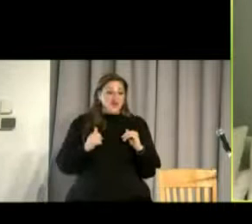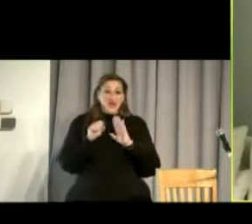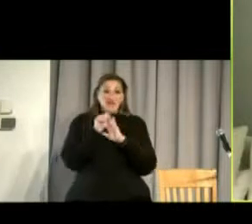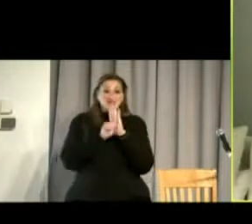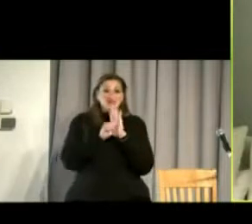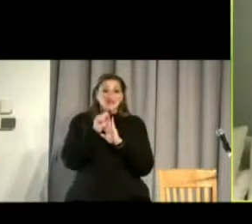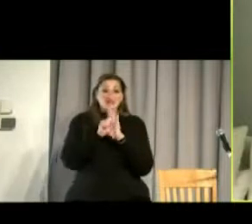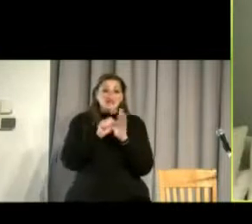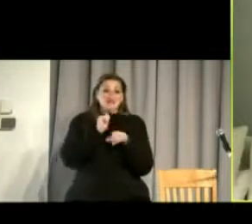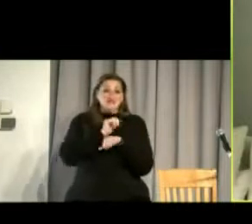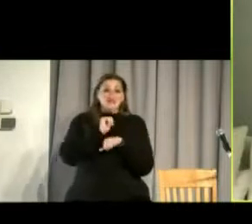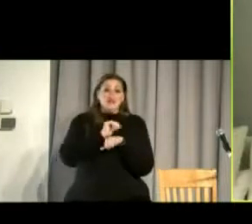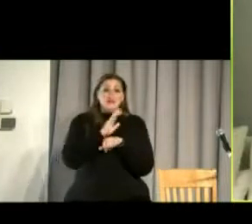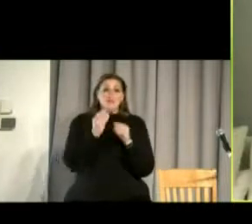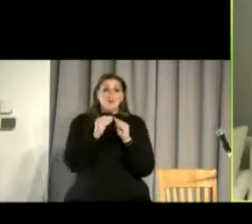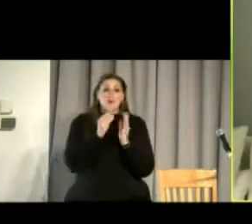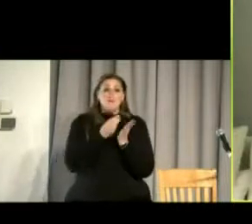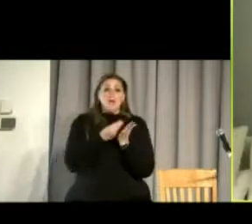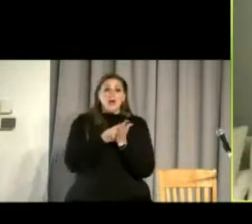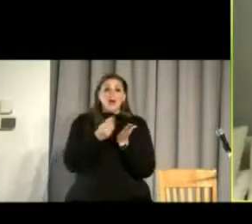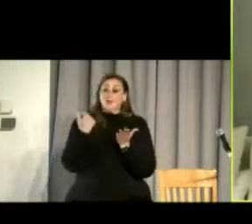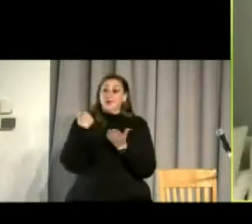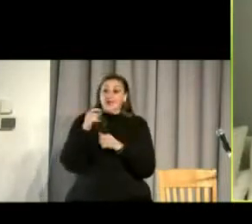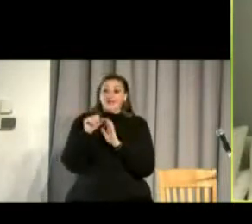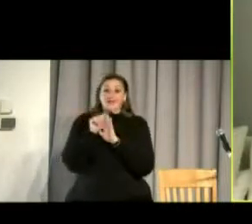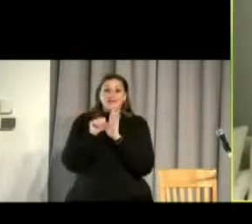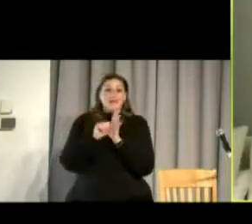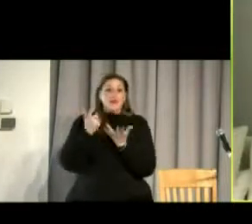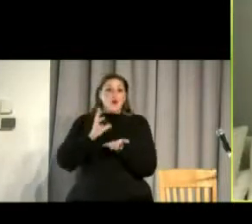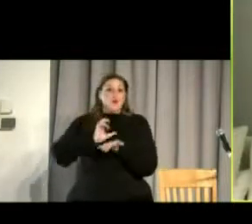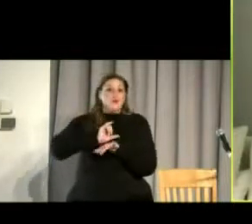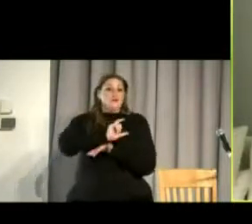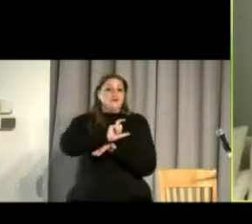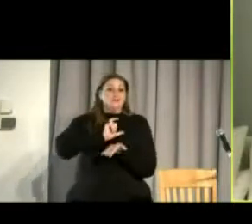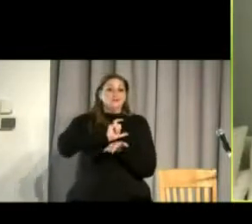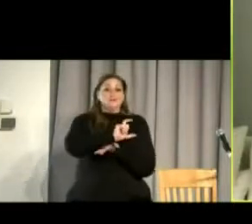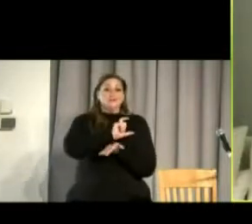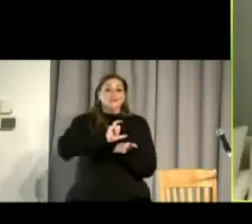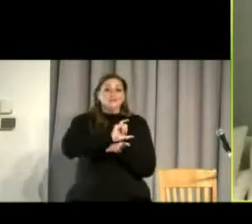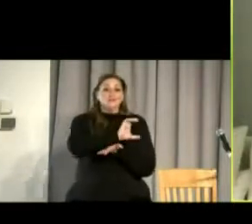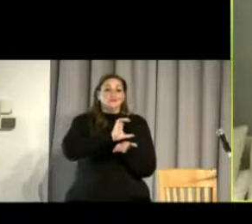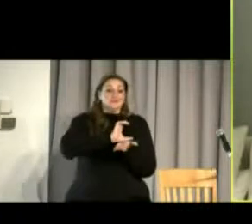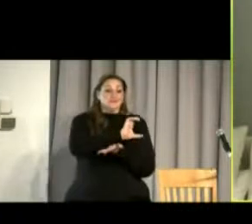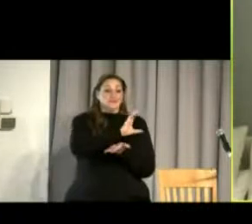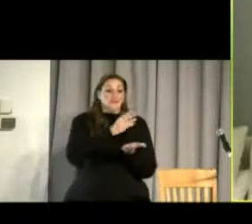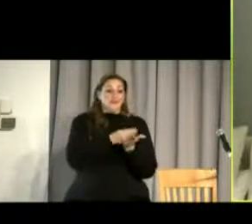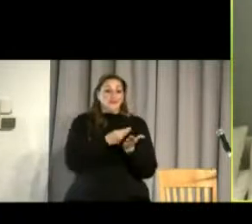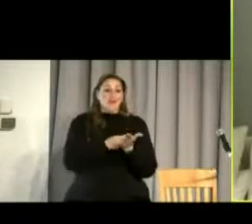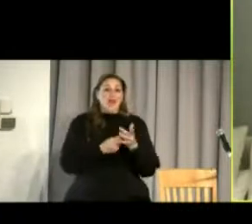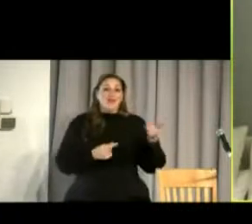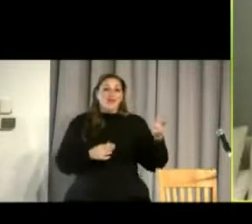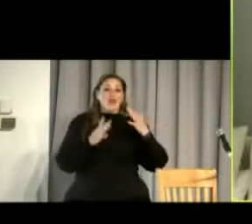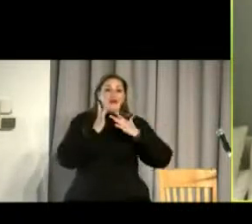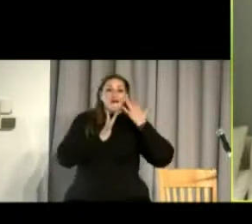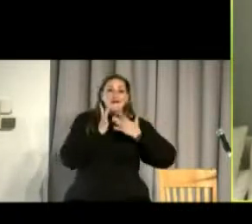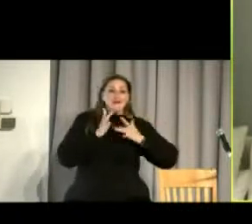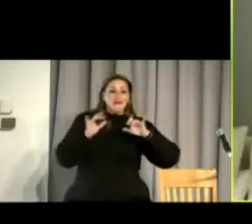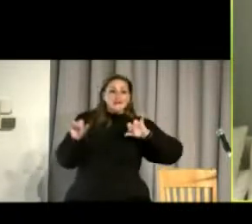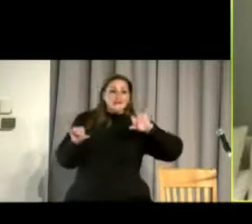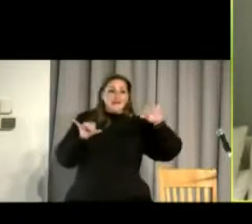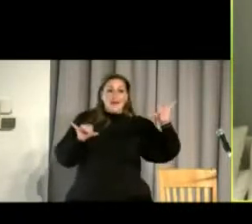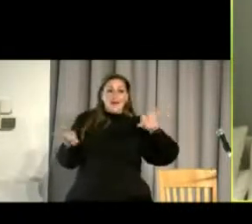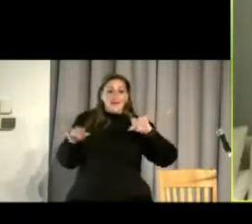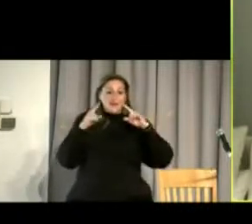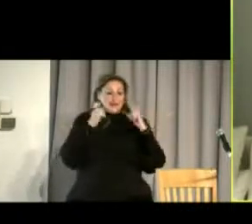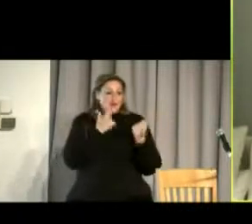have to send them more money because the state had already been sending them money. So when this happened, they weren't in the dire situation that Jackson was in because they